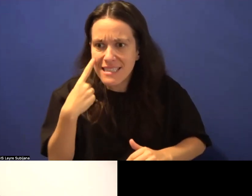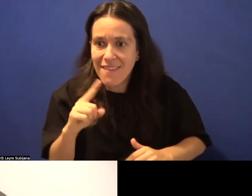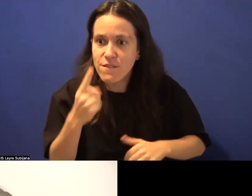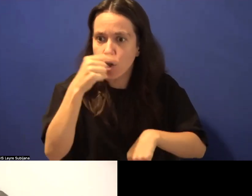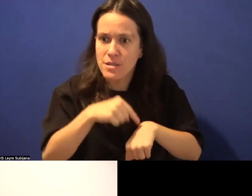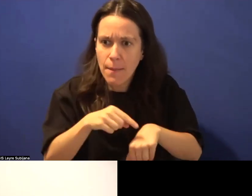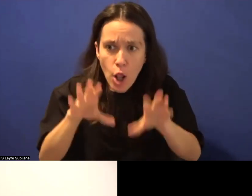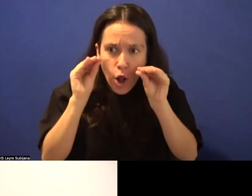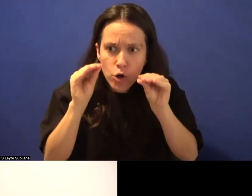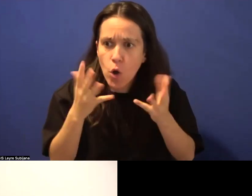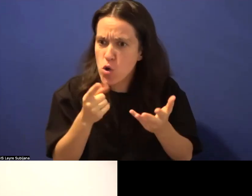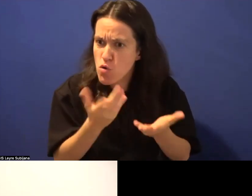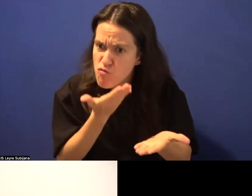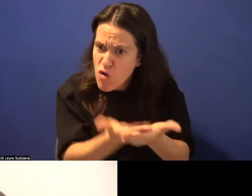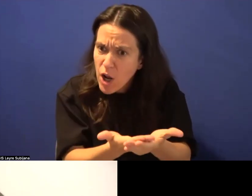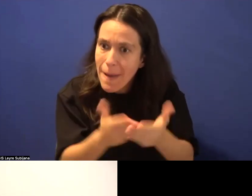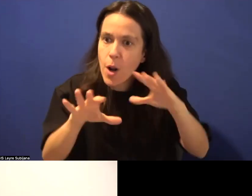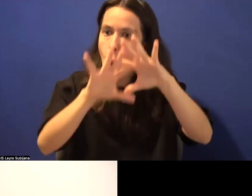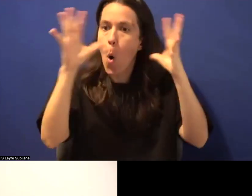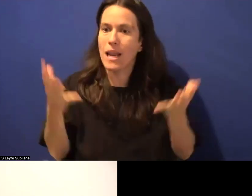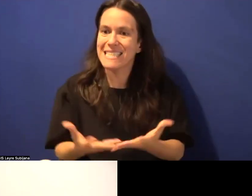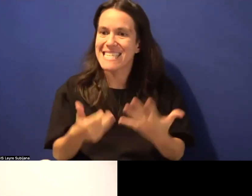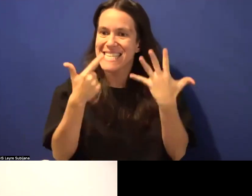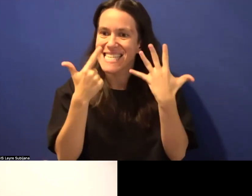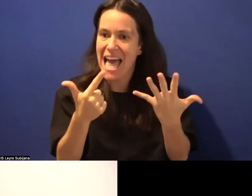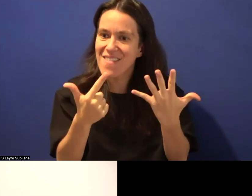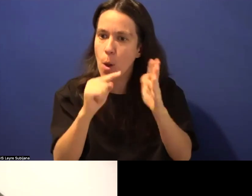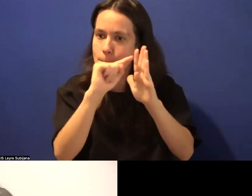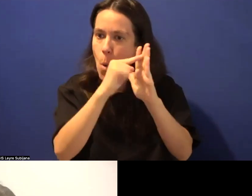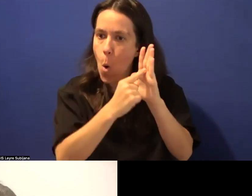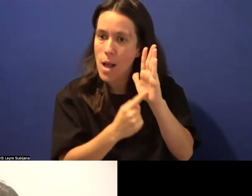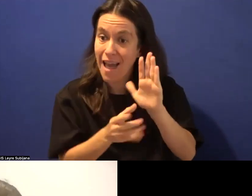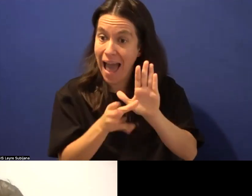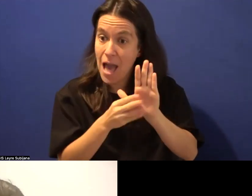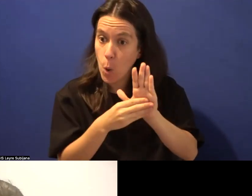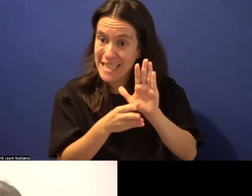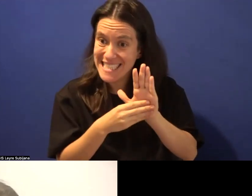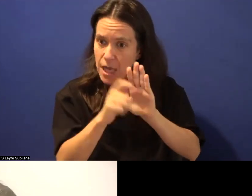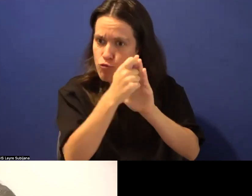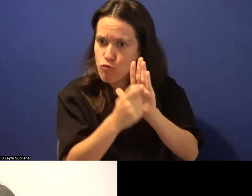ratings, a transparency guessability paradigm, or a combination of both?